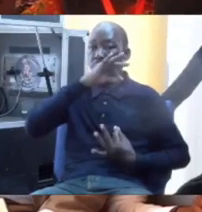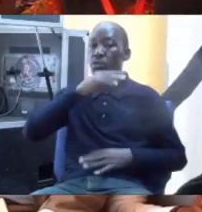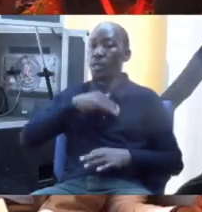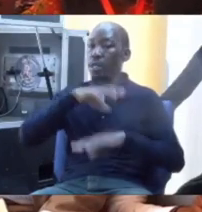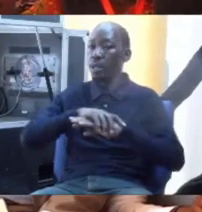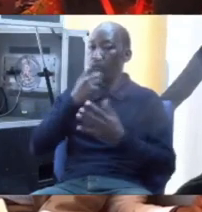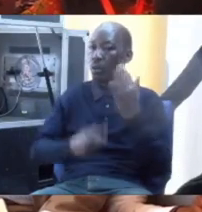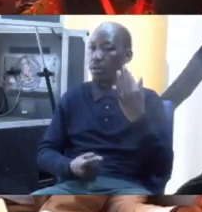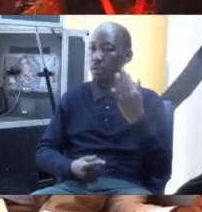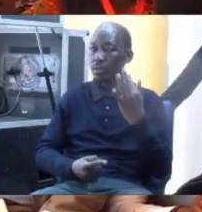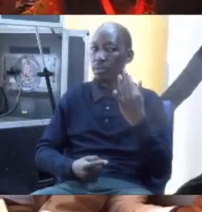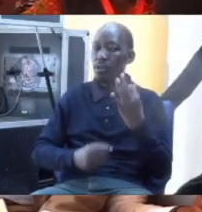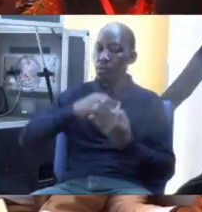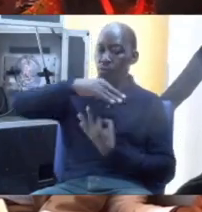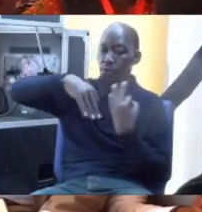what?